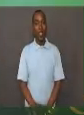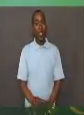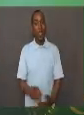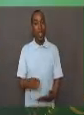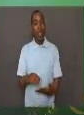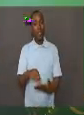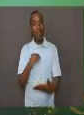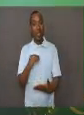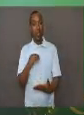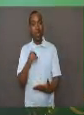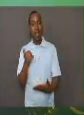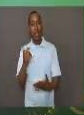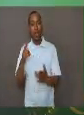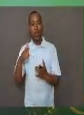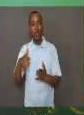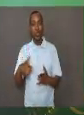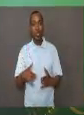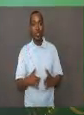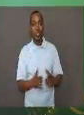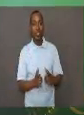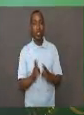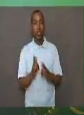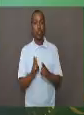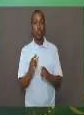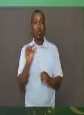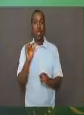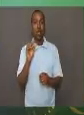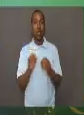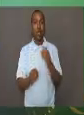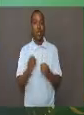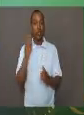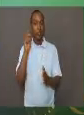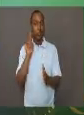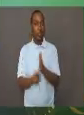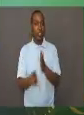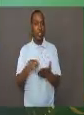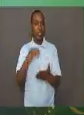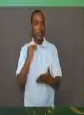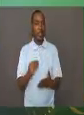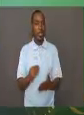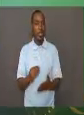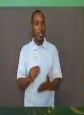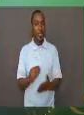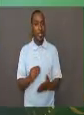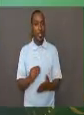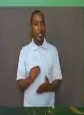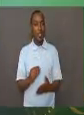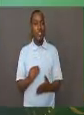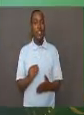We have learned about methods of destroying microorganisms, but